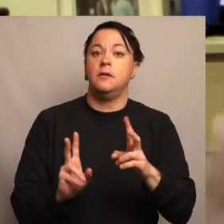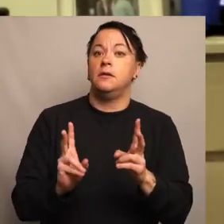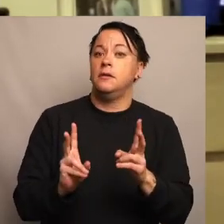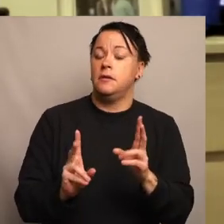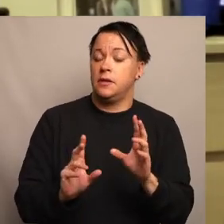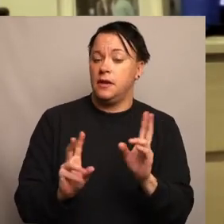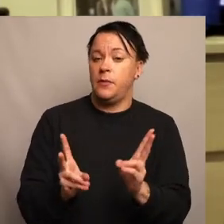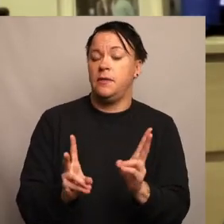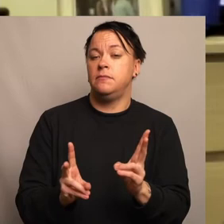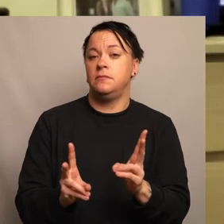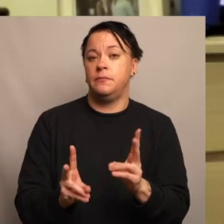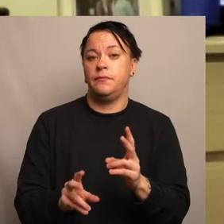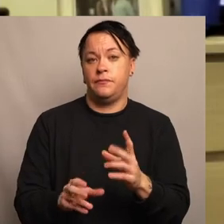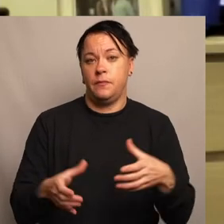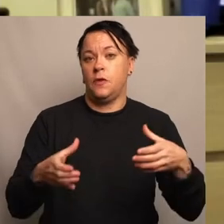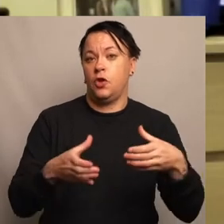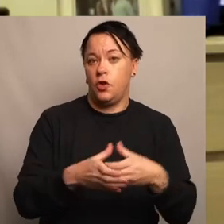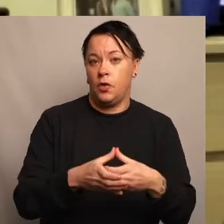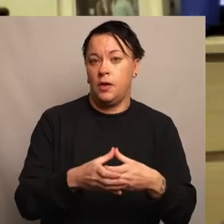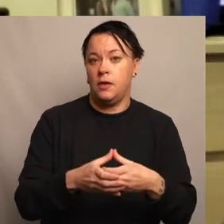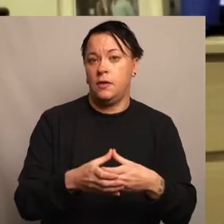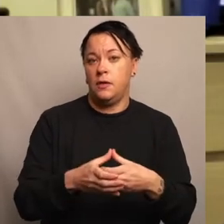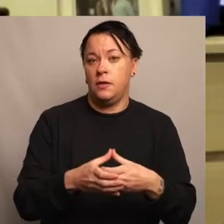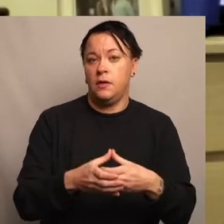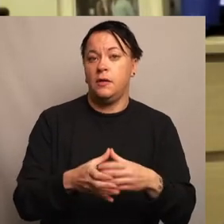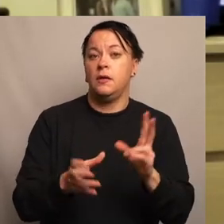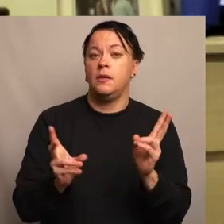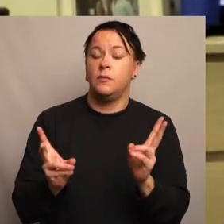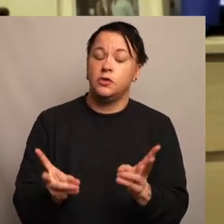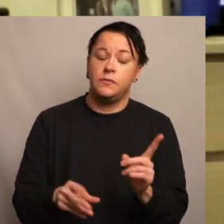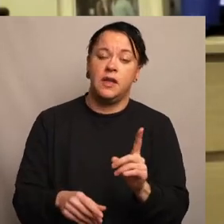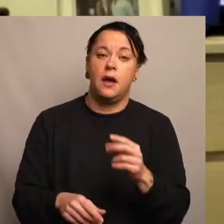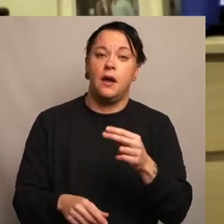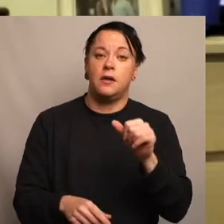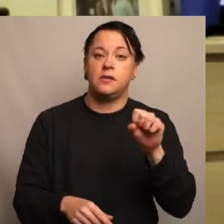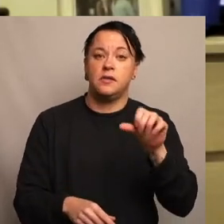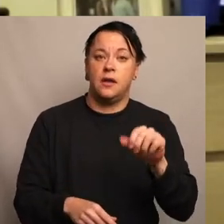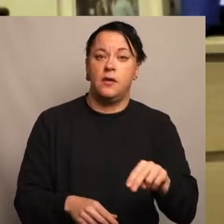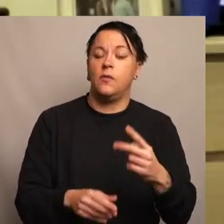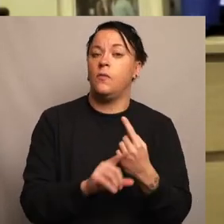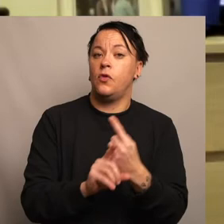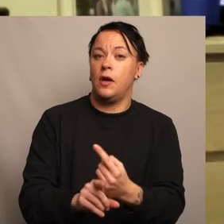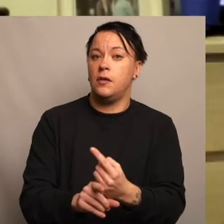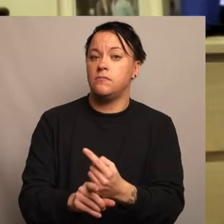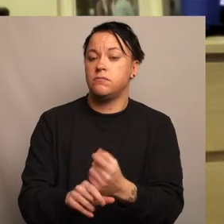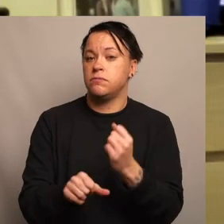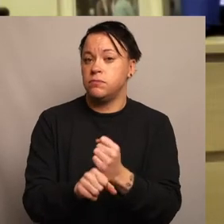of, an organizer of, the LGBT Cafe, provided that space for me to be